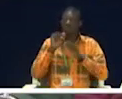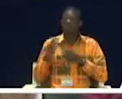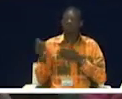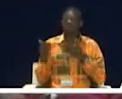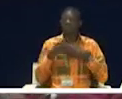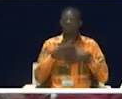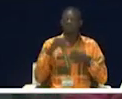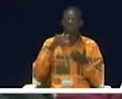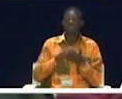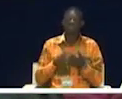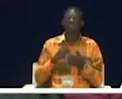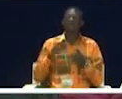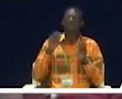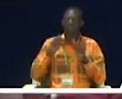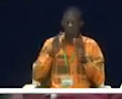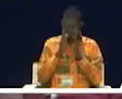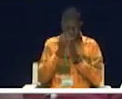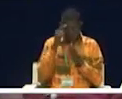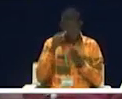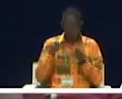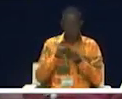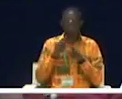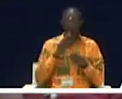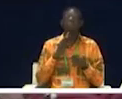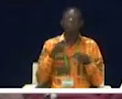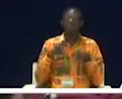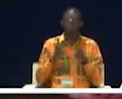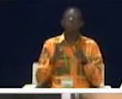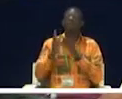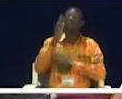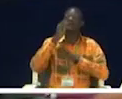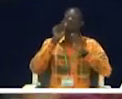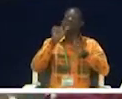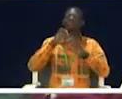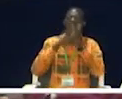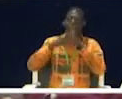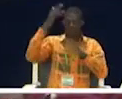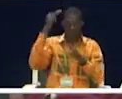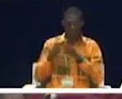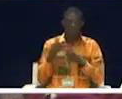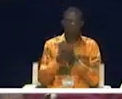again. Can I pray for you in that same voice? The Lord bless you.